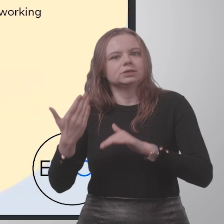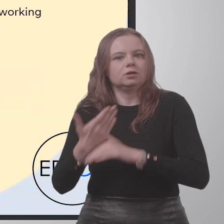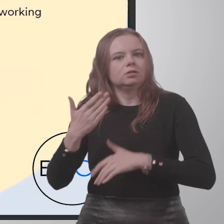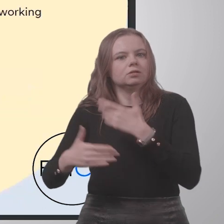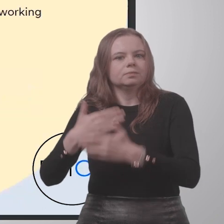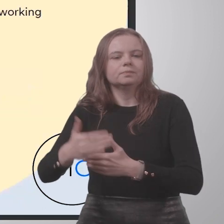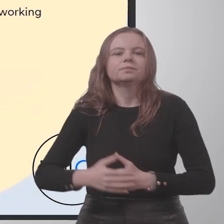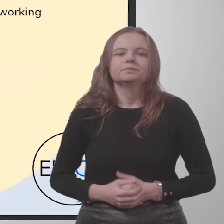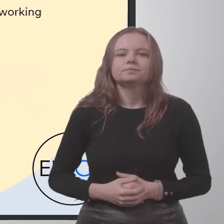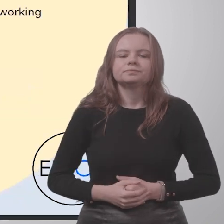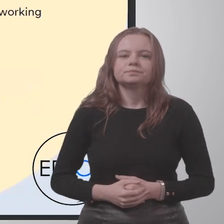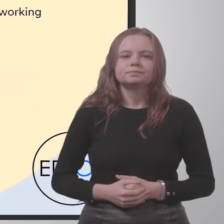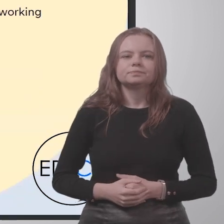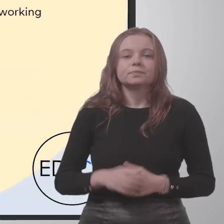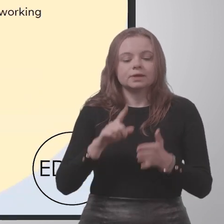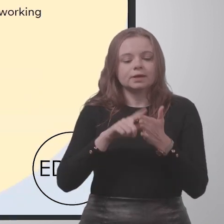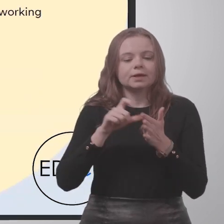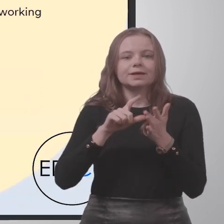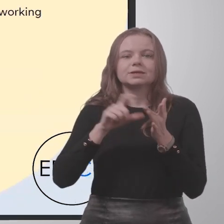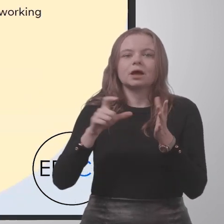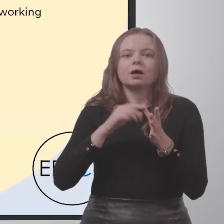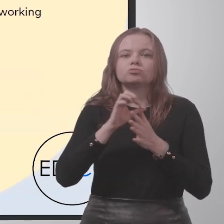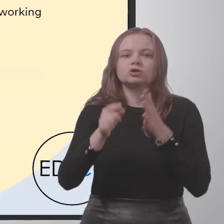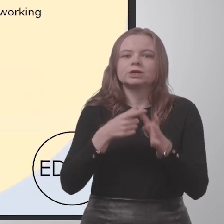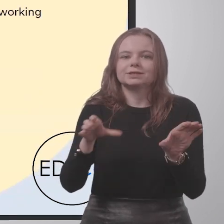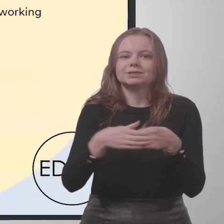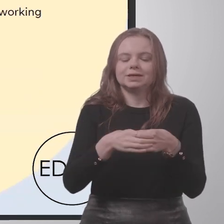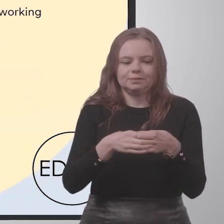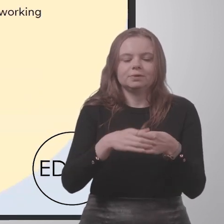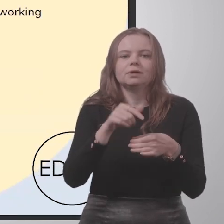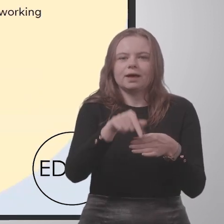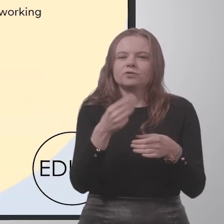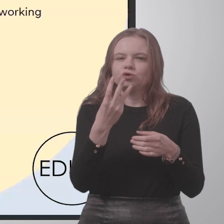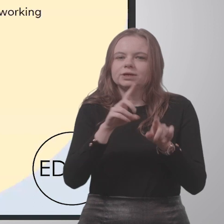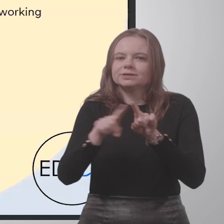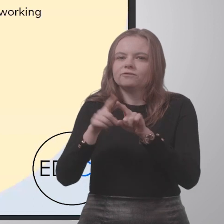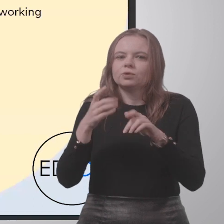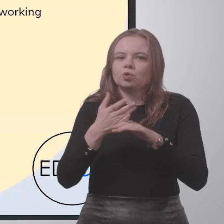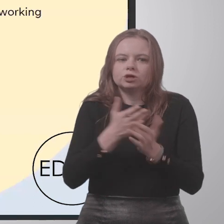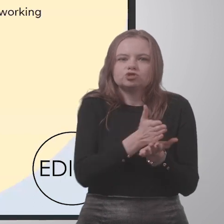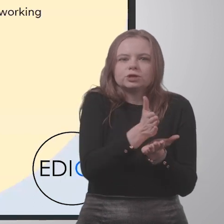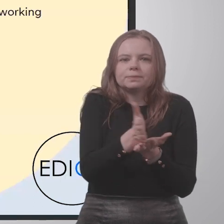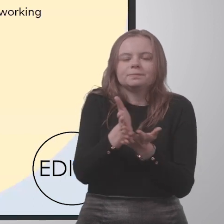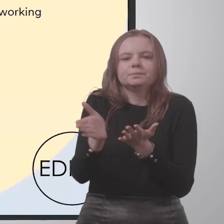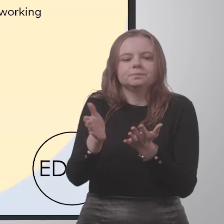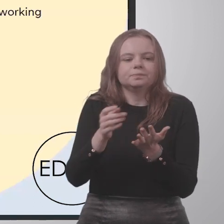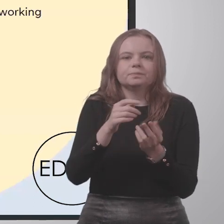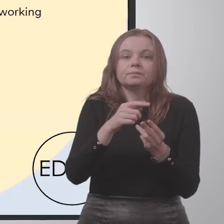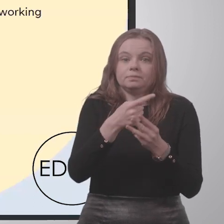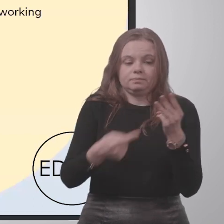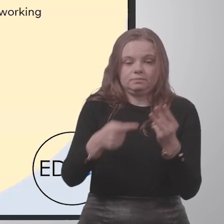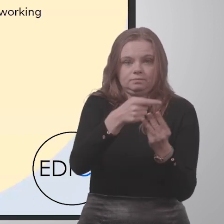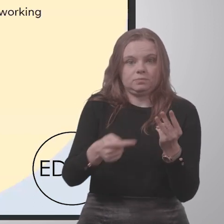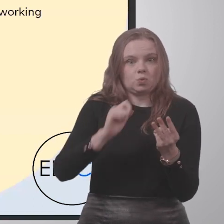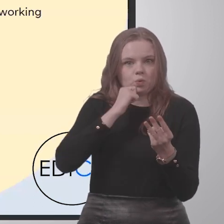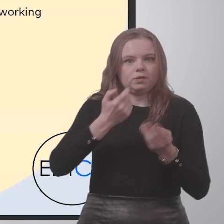sense. Again, the EDICa project team specifically rates the 3 working streams, and those particular working streams are what